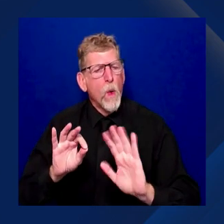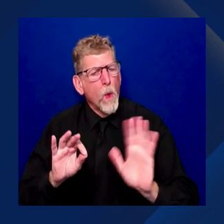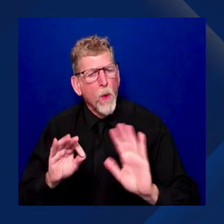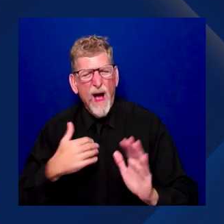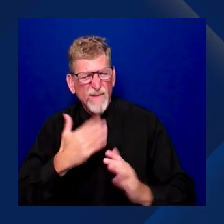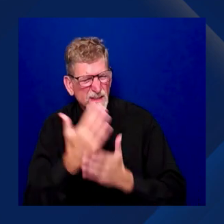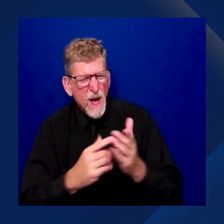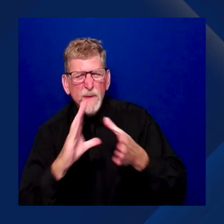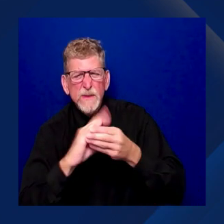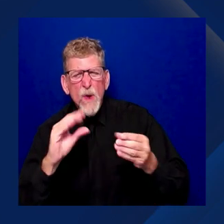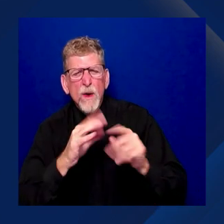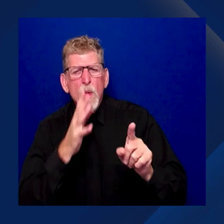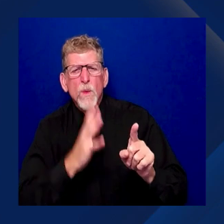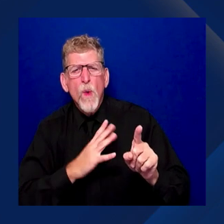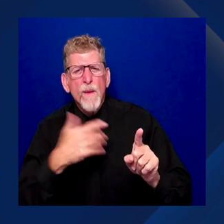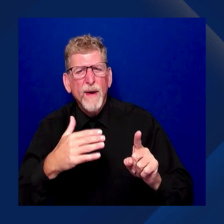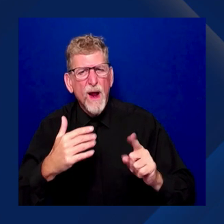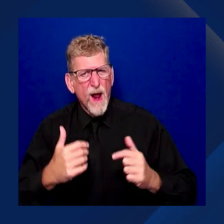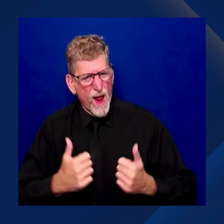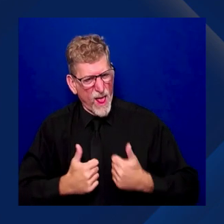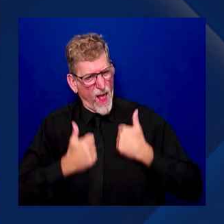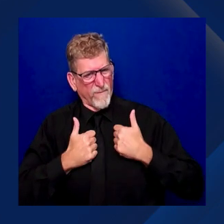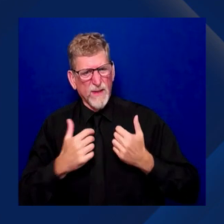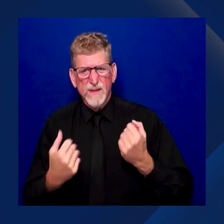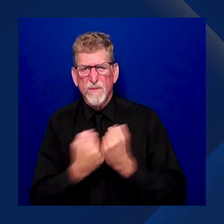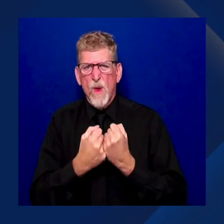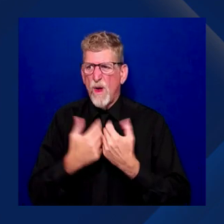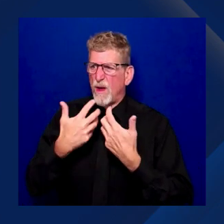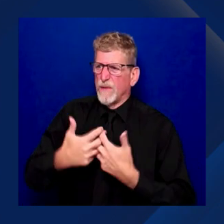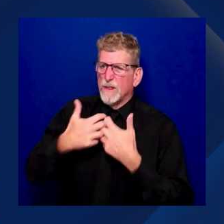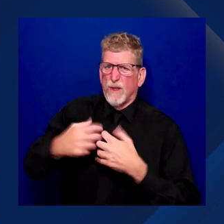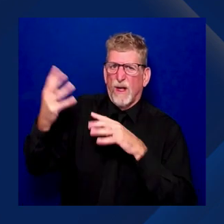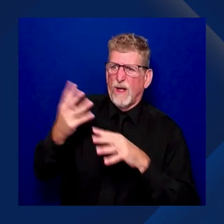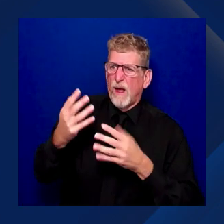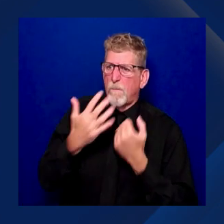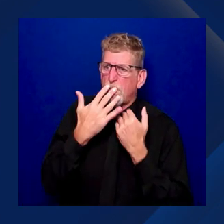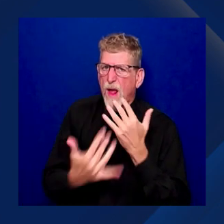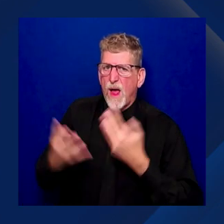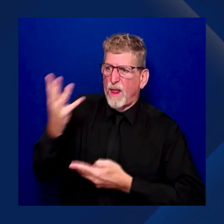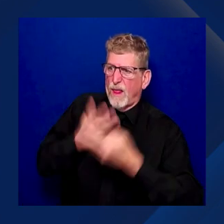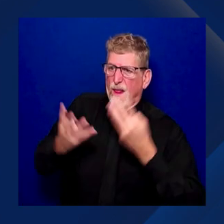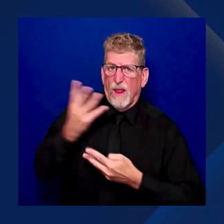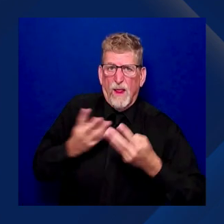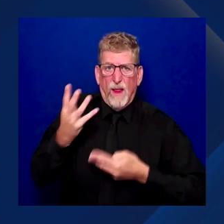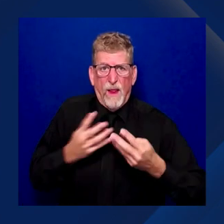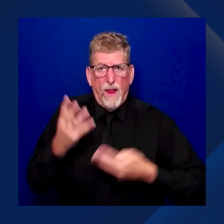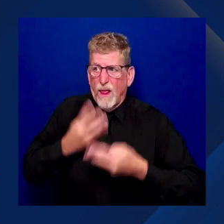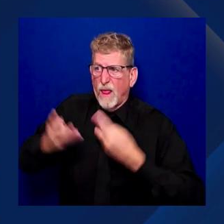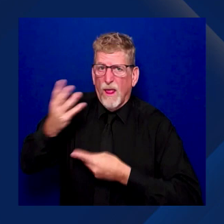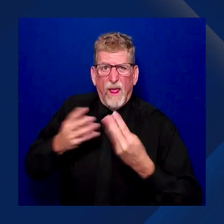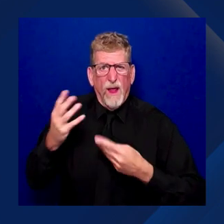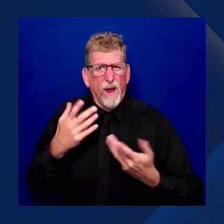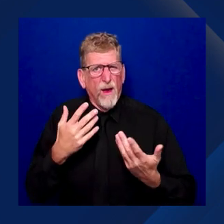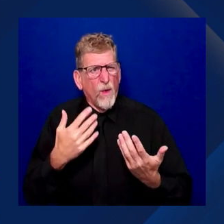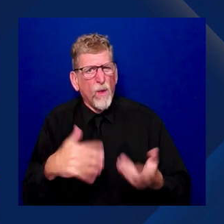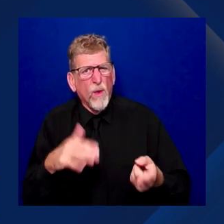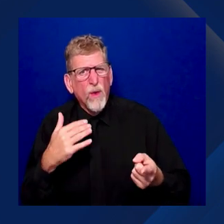support or receive a blood transfusion after blood transfusion and could not hold their newborn